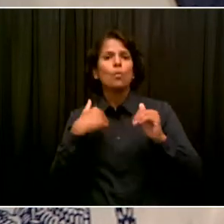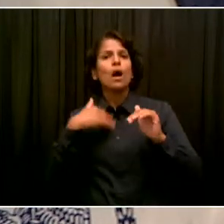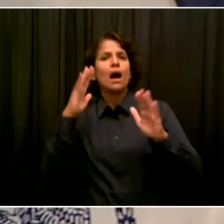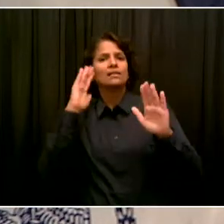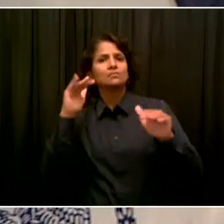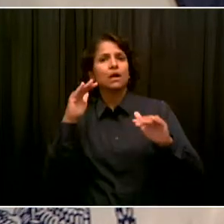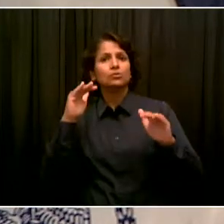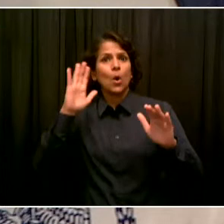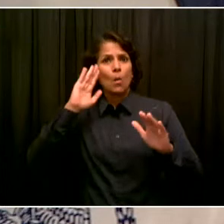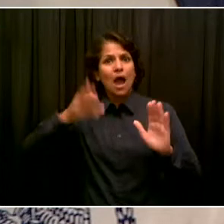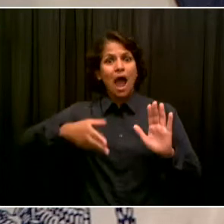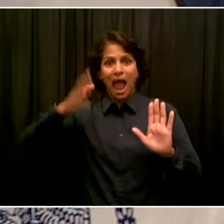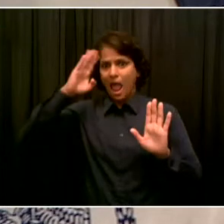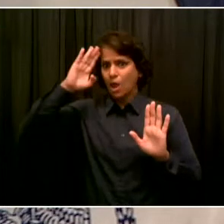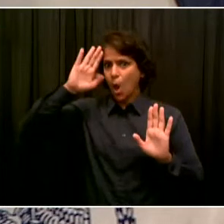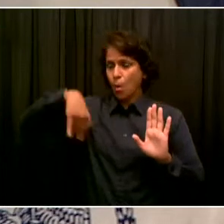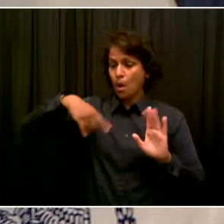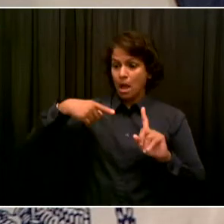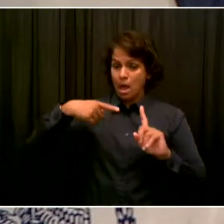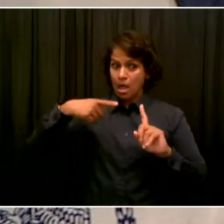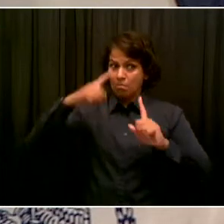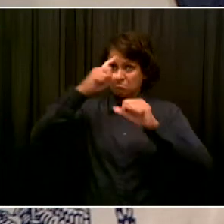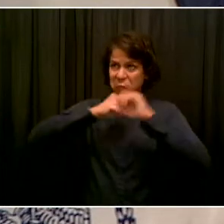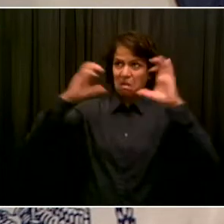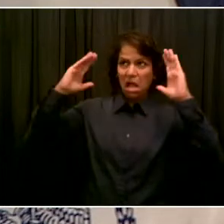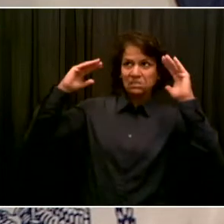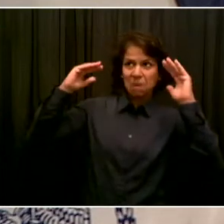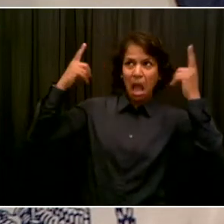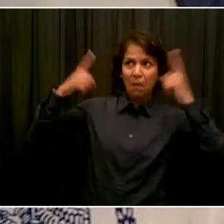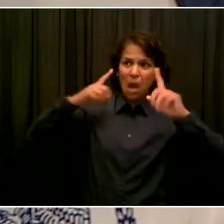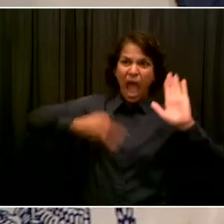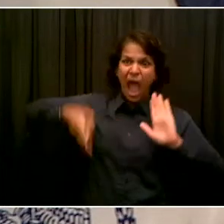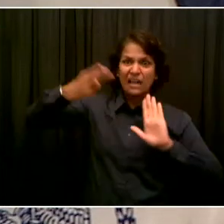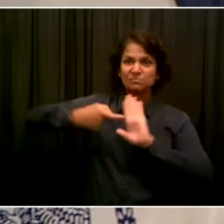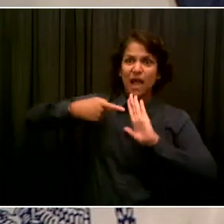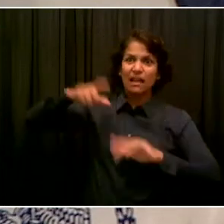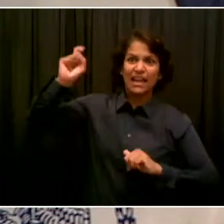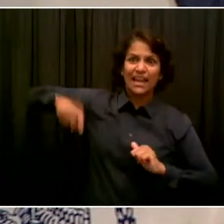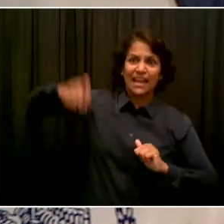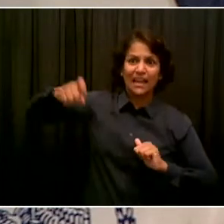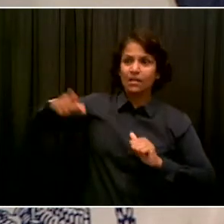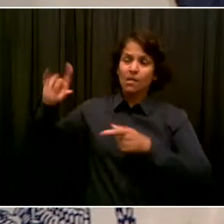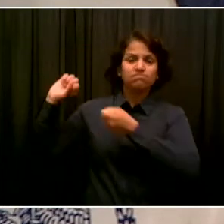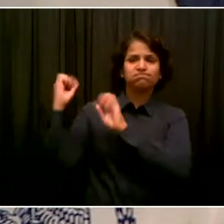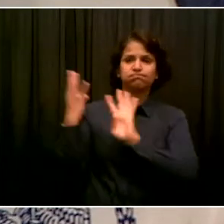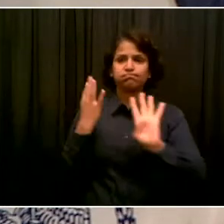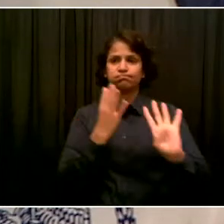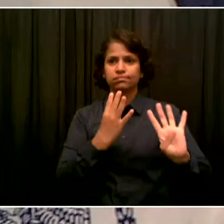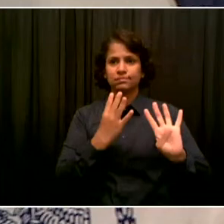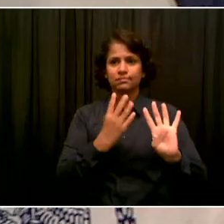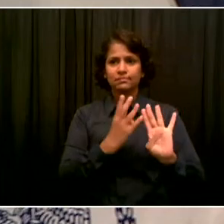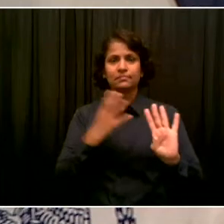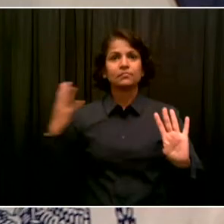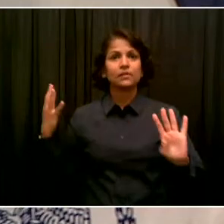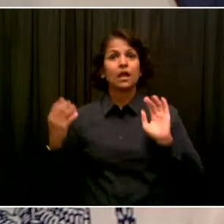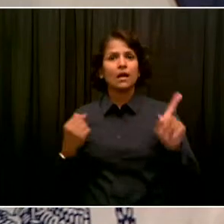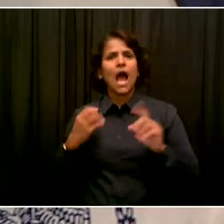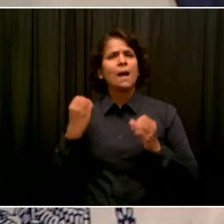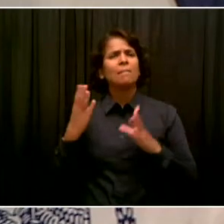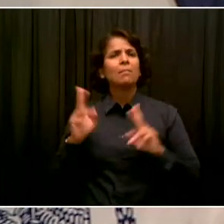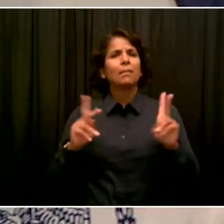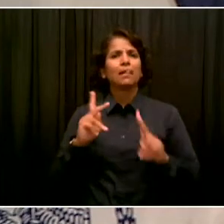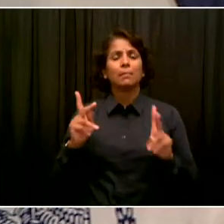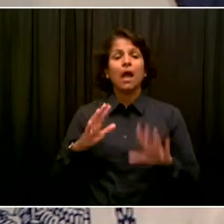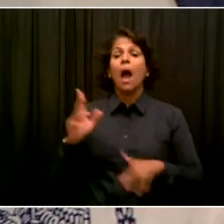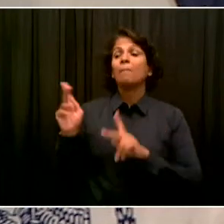1,900 sites. Most people will be working from an appointment basis. That's what we've seen throughout.